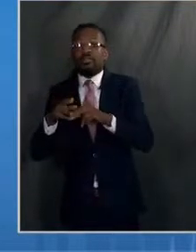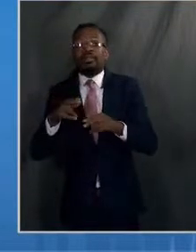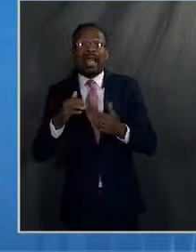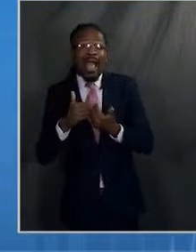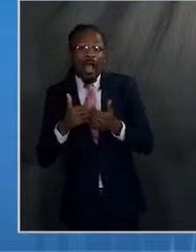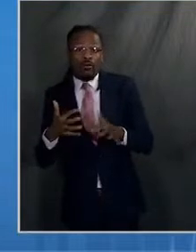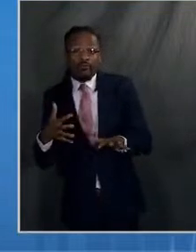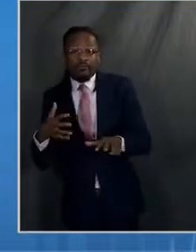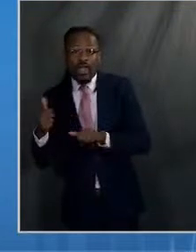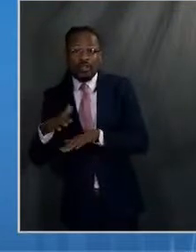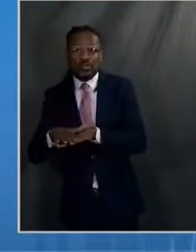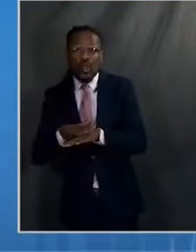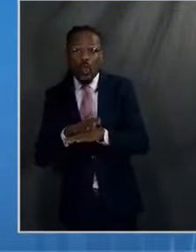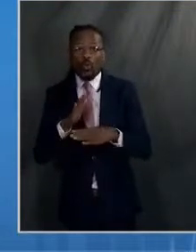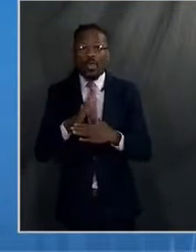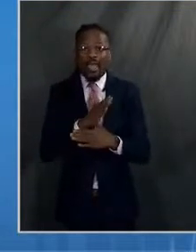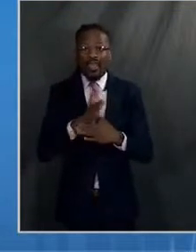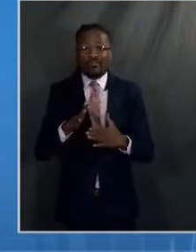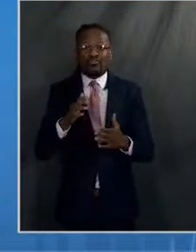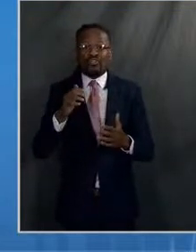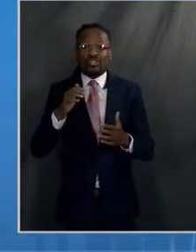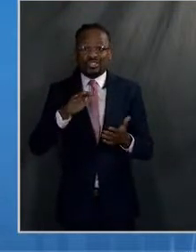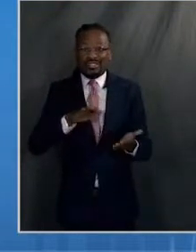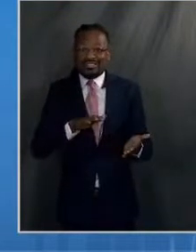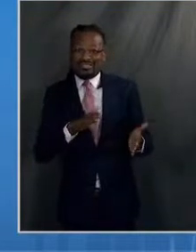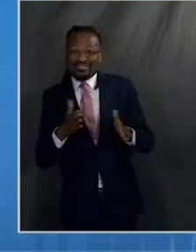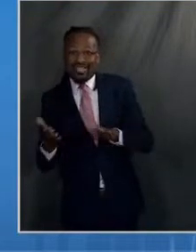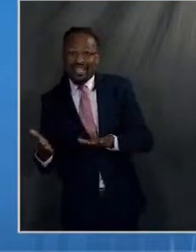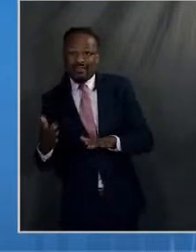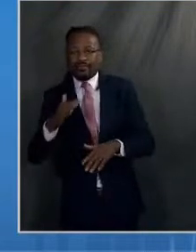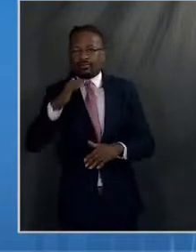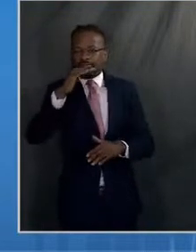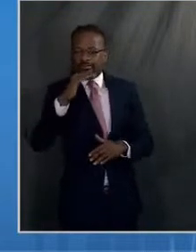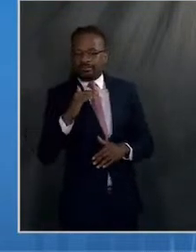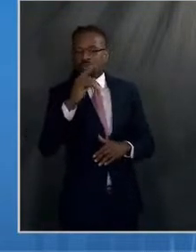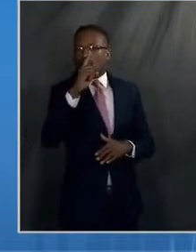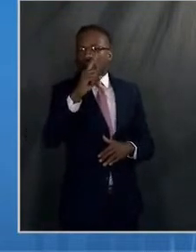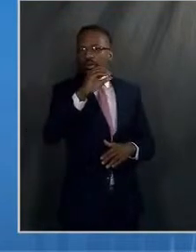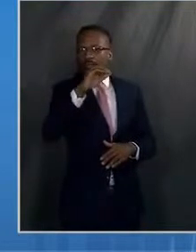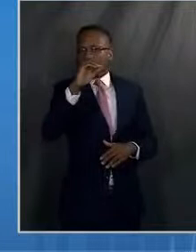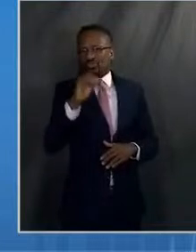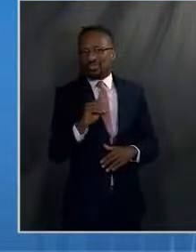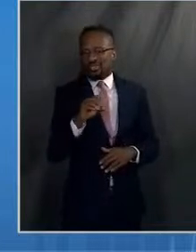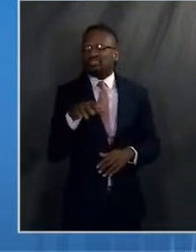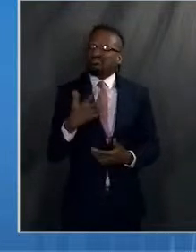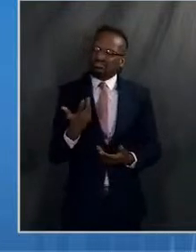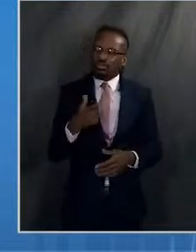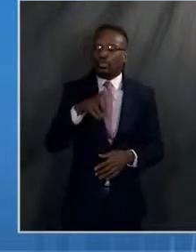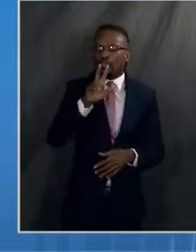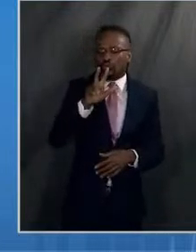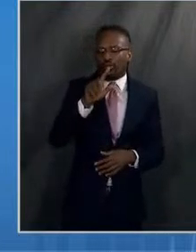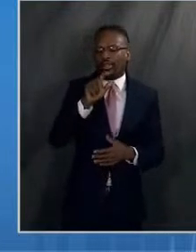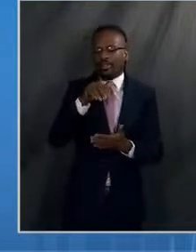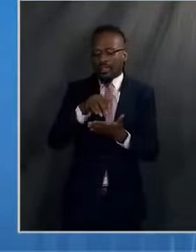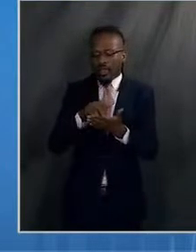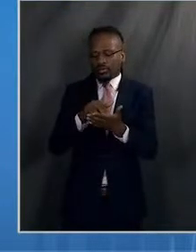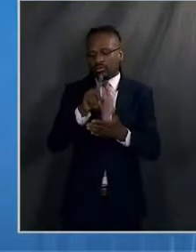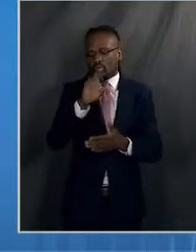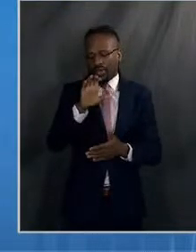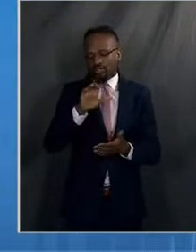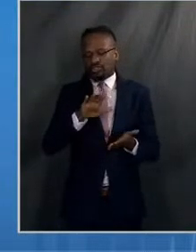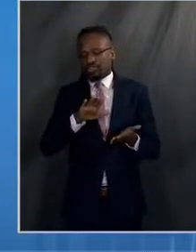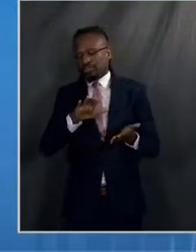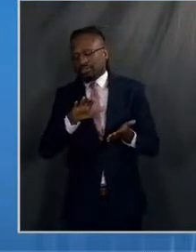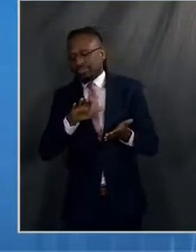the average number of deaths increasing 1% to slightly more than 3,100 deaths per day from